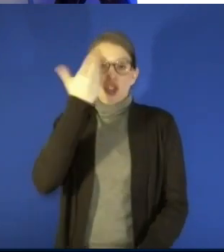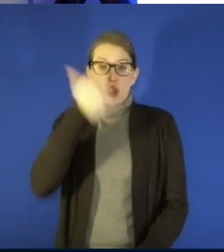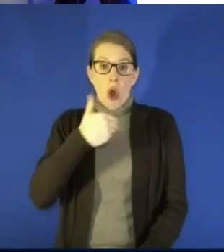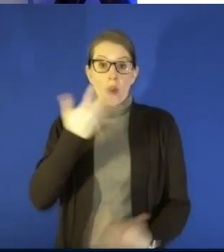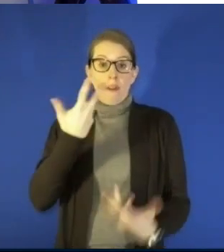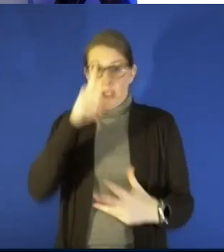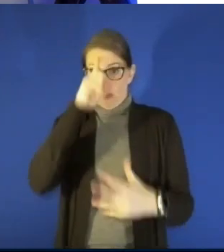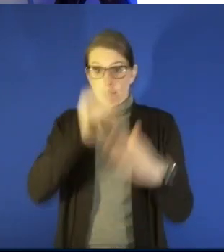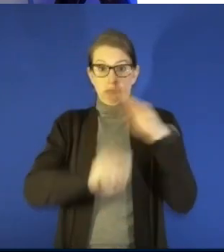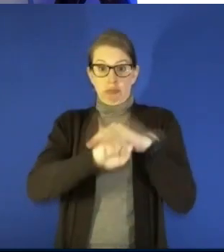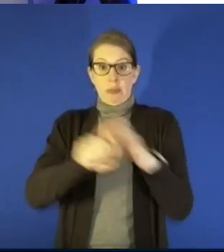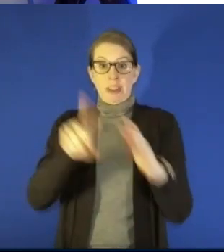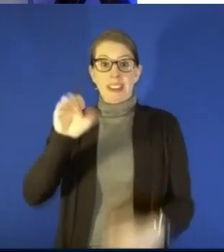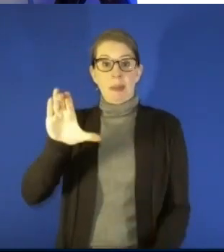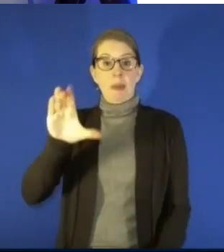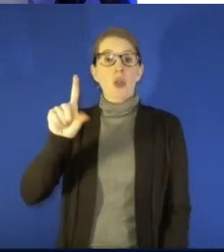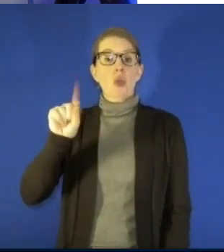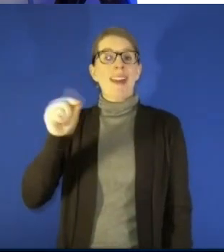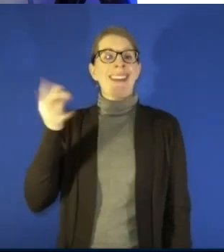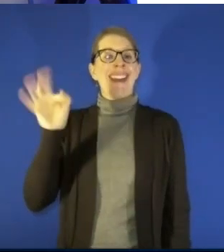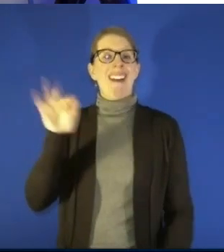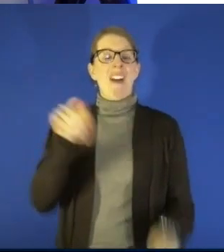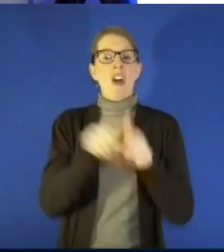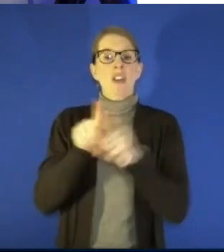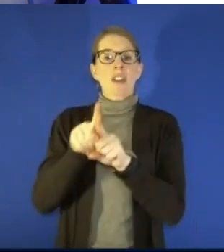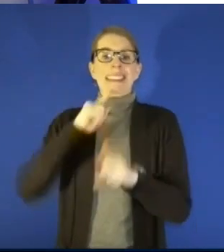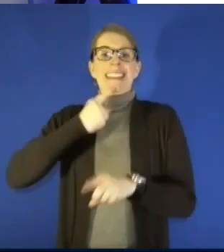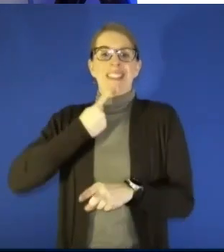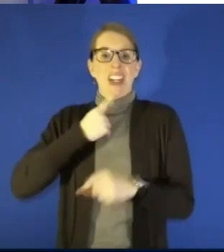December 2019 also had severe COVID,